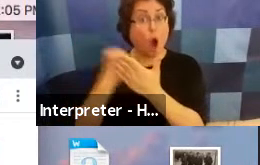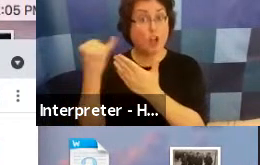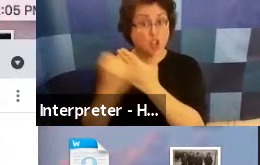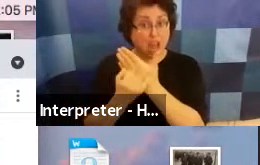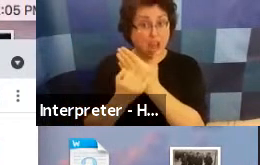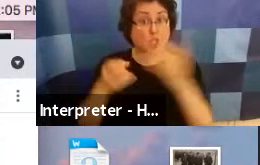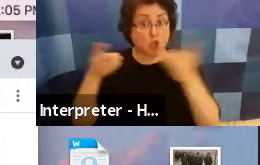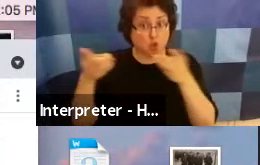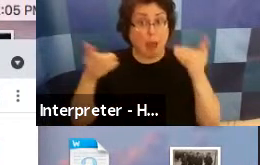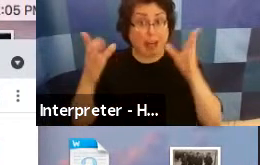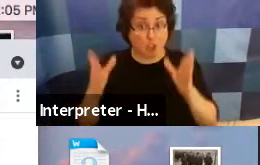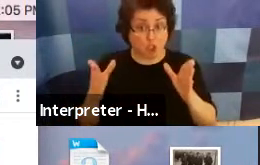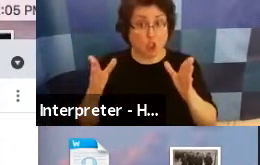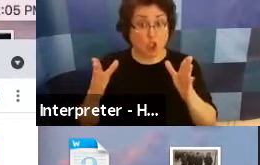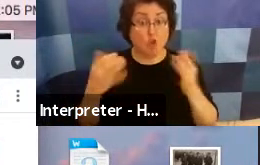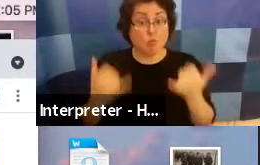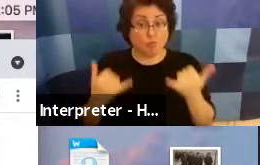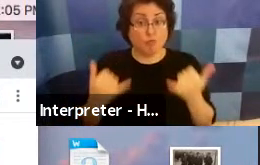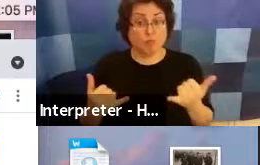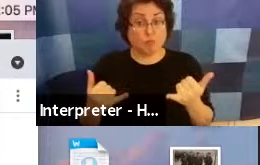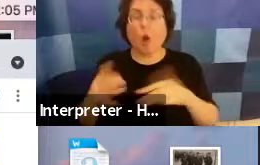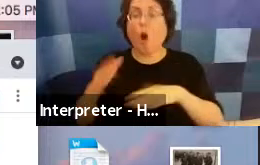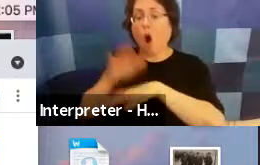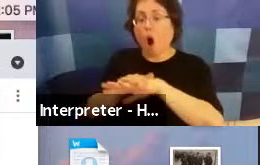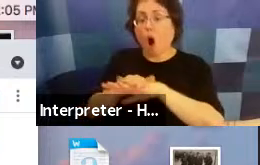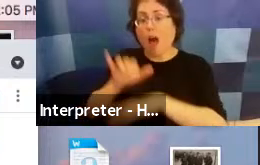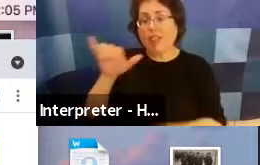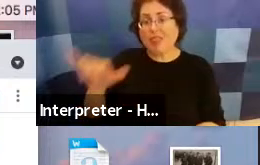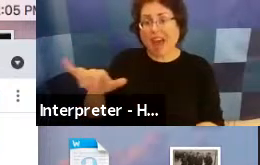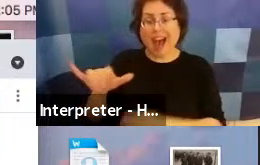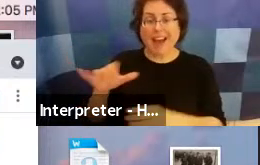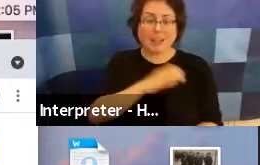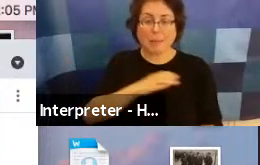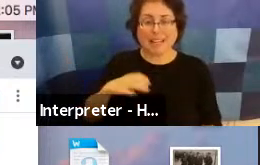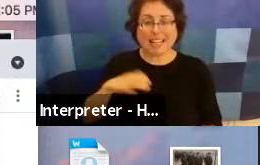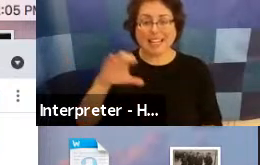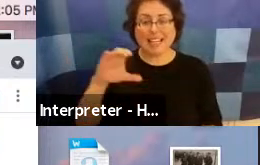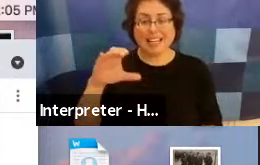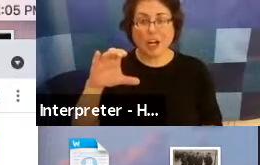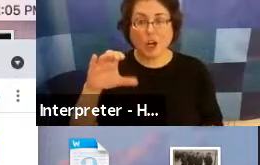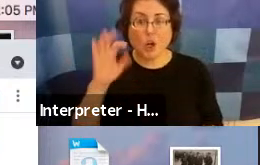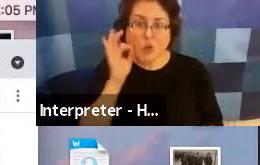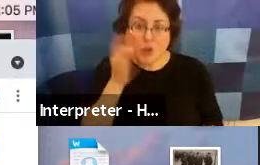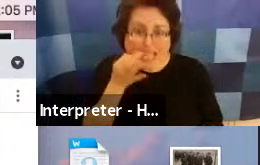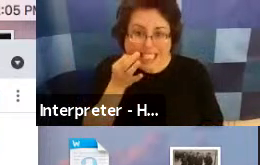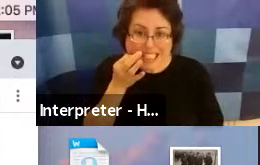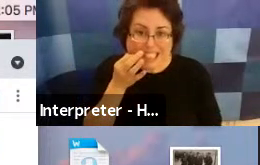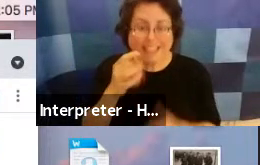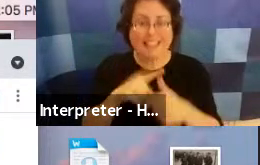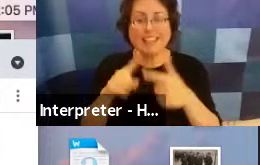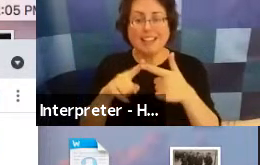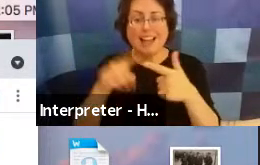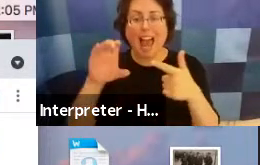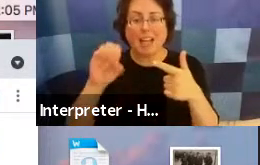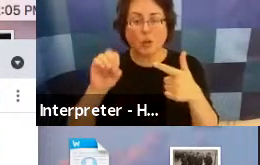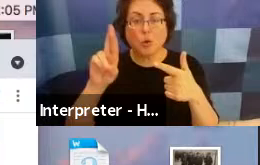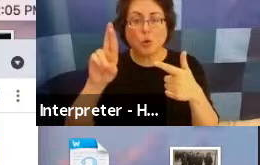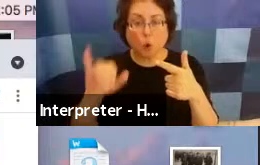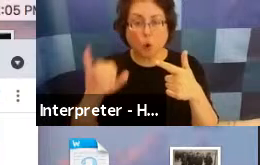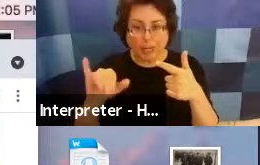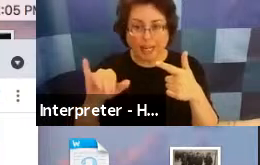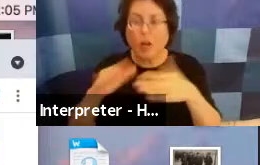And on our steering committee, Chris Nochesi and Corey Frazier are on our